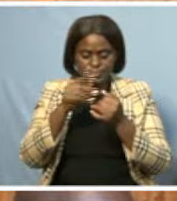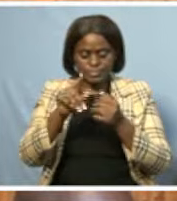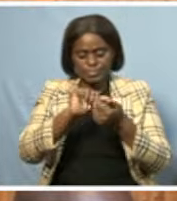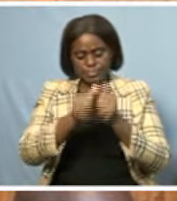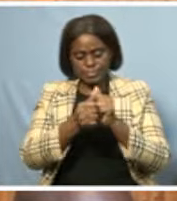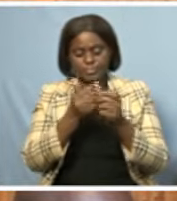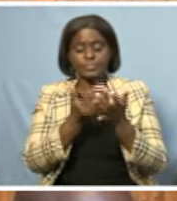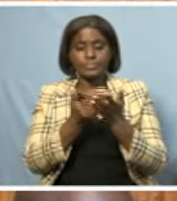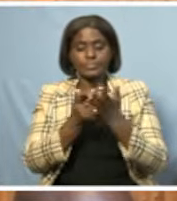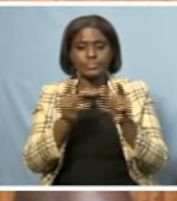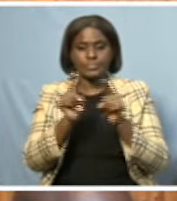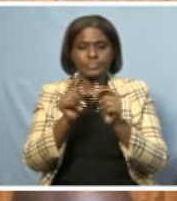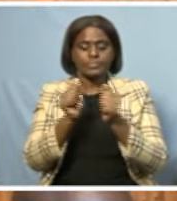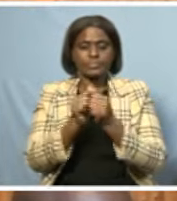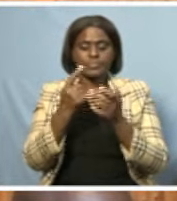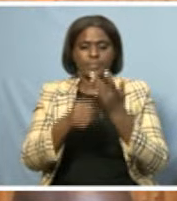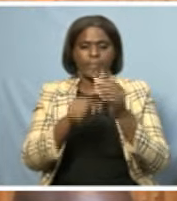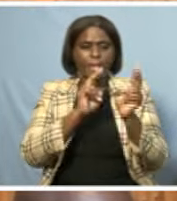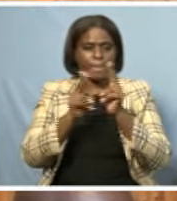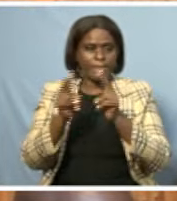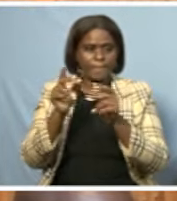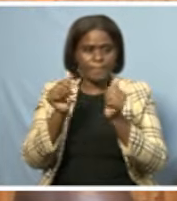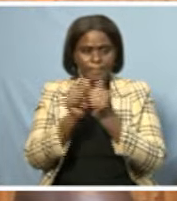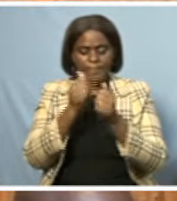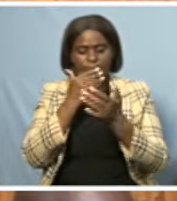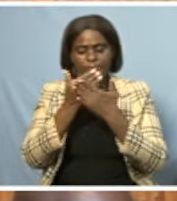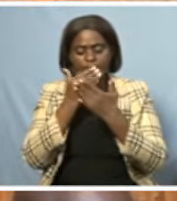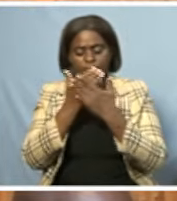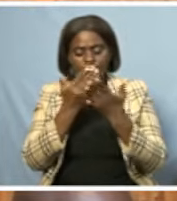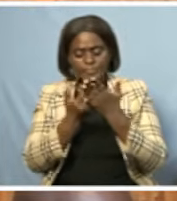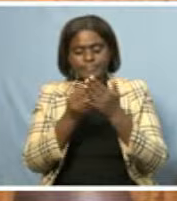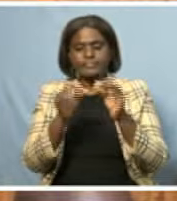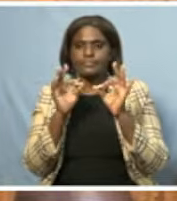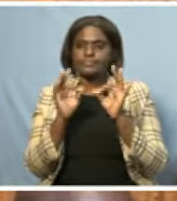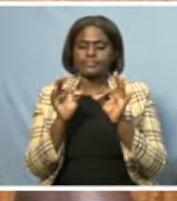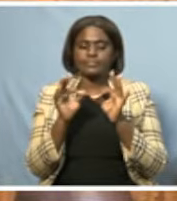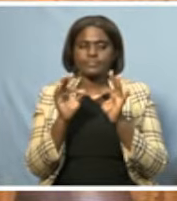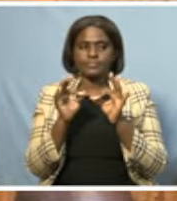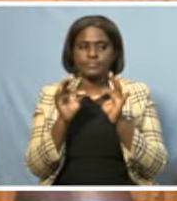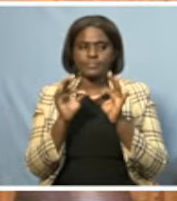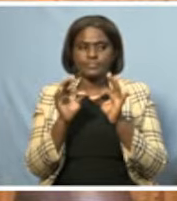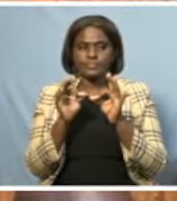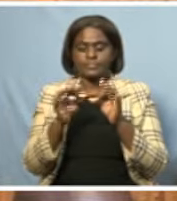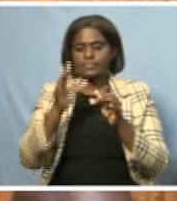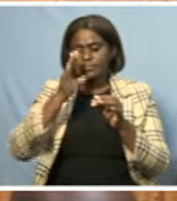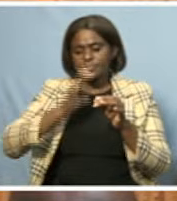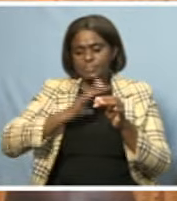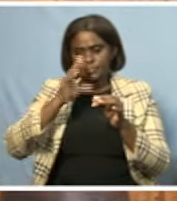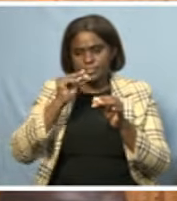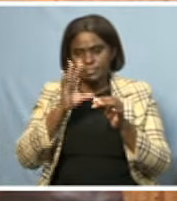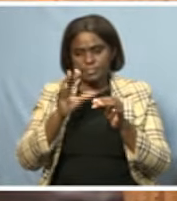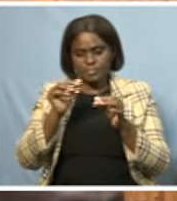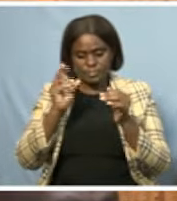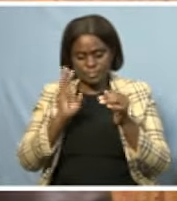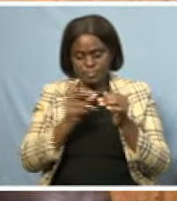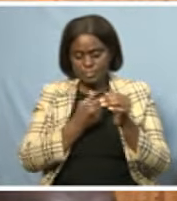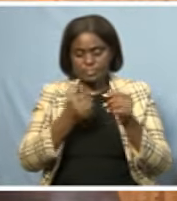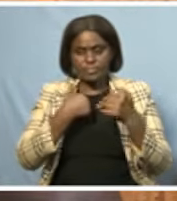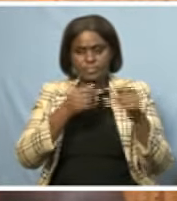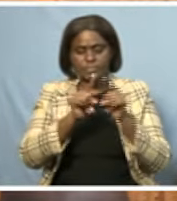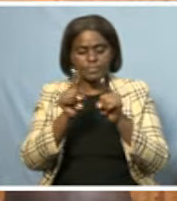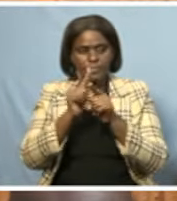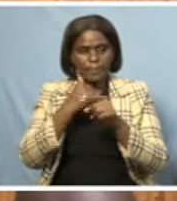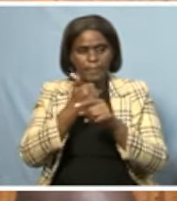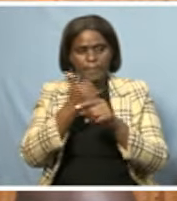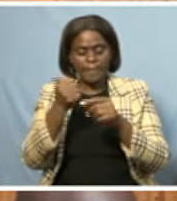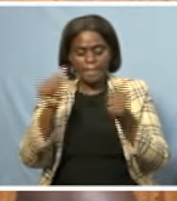amendment bill that responds appropriately and efficiently. Madam Speaker, we also had, for example, another